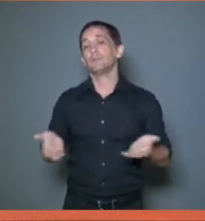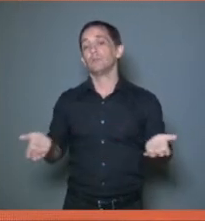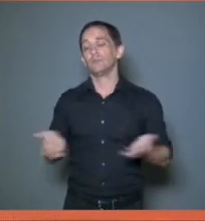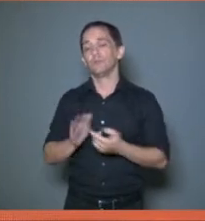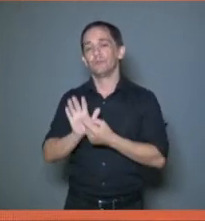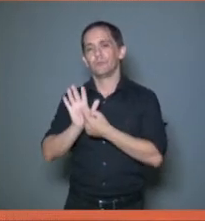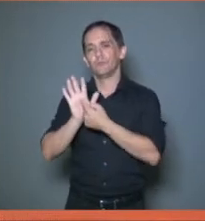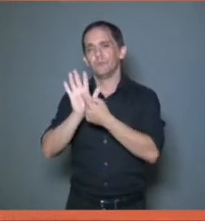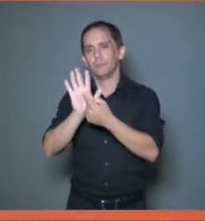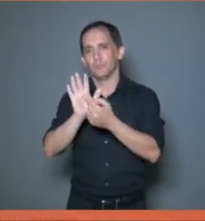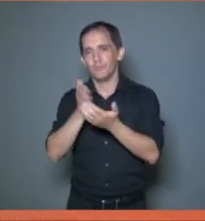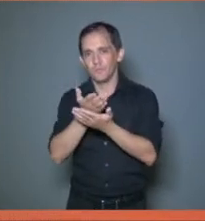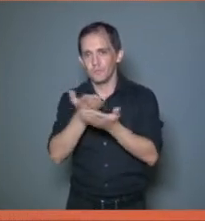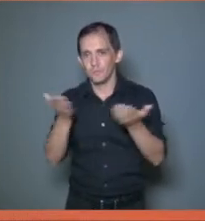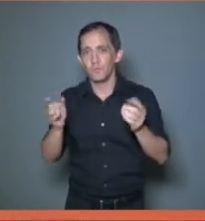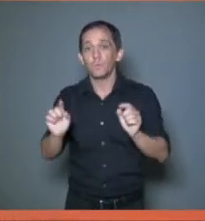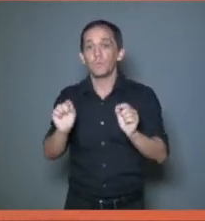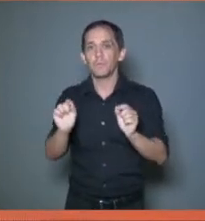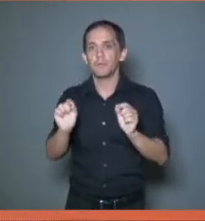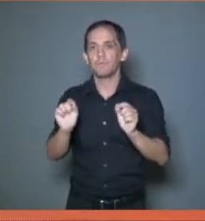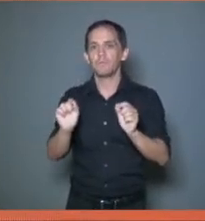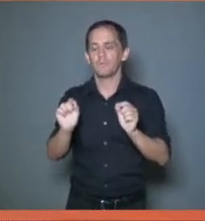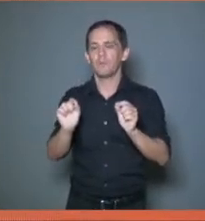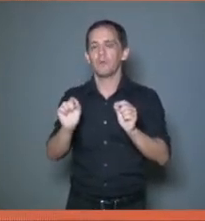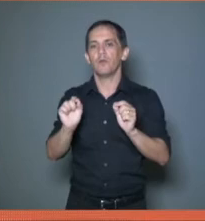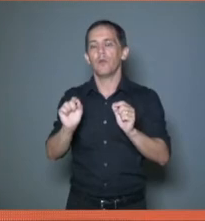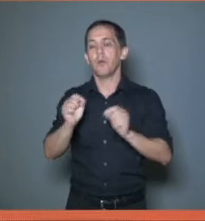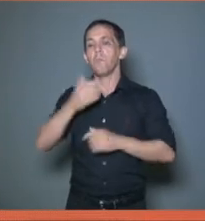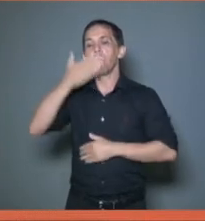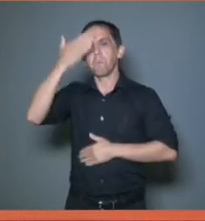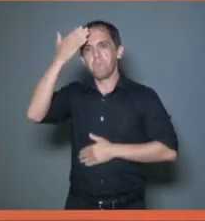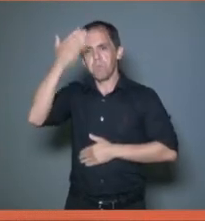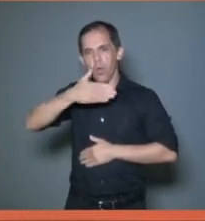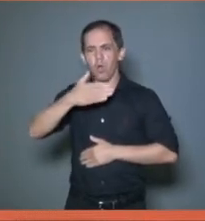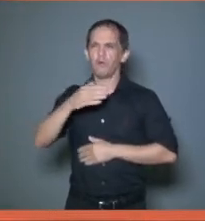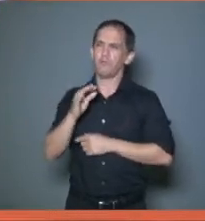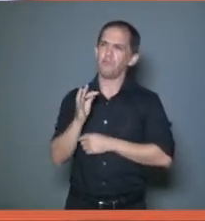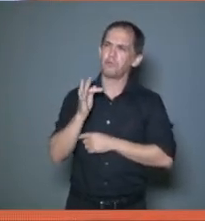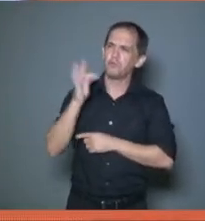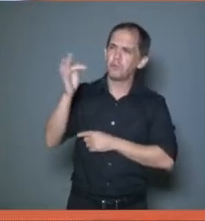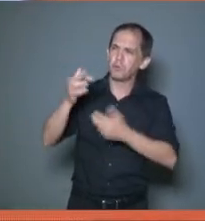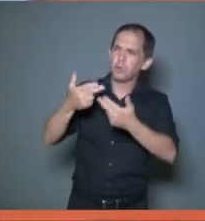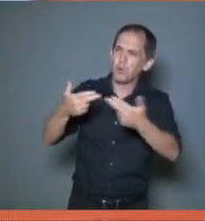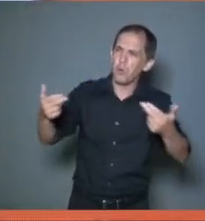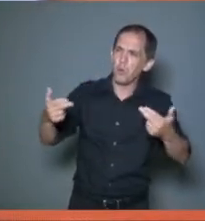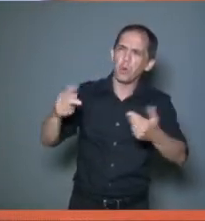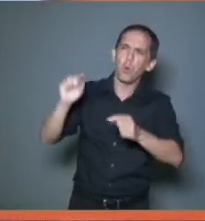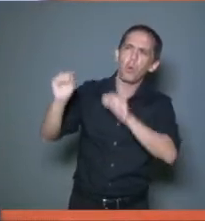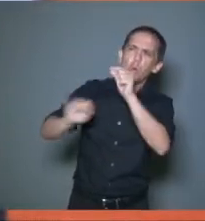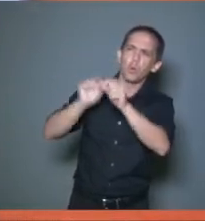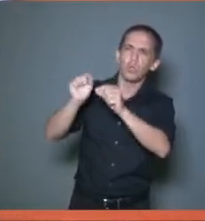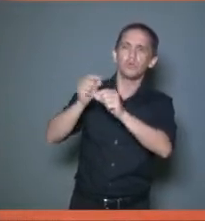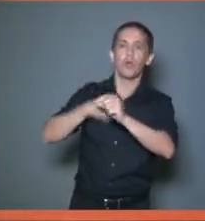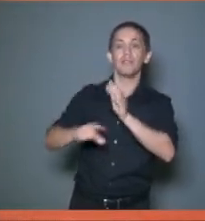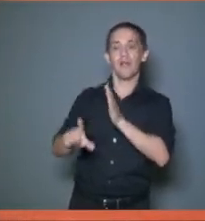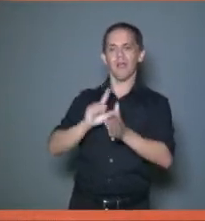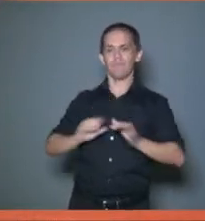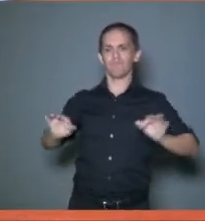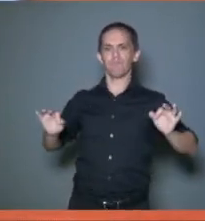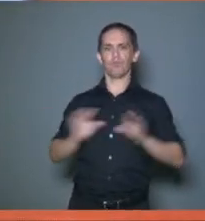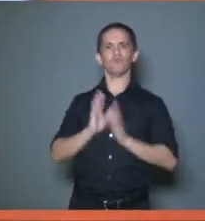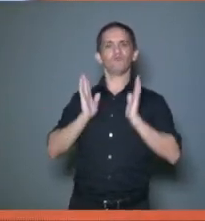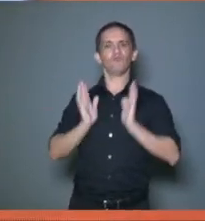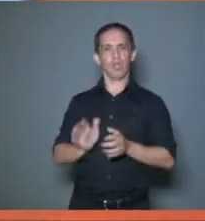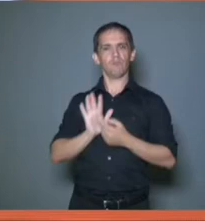importantly, we want to show you how prepared we are for the future. You know that